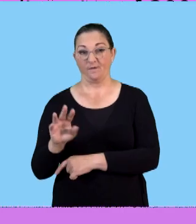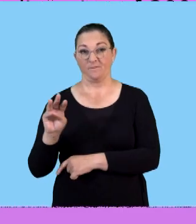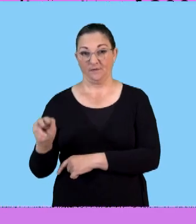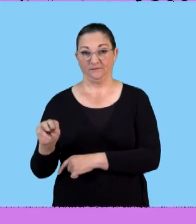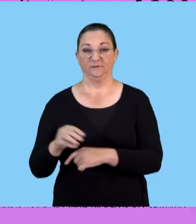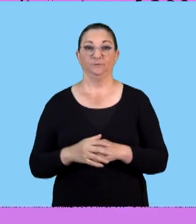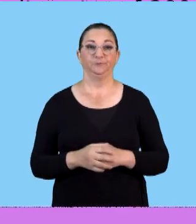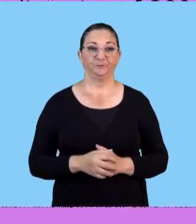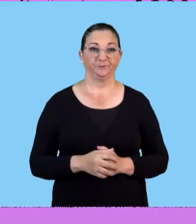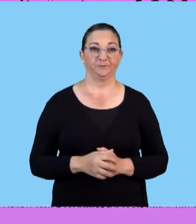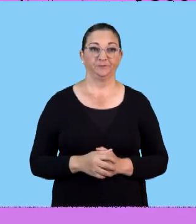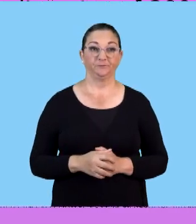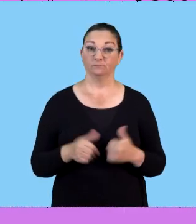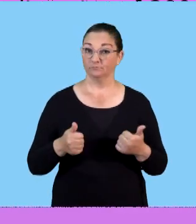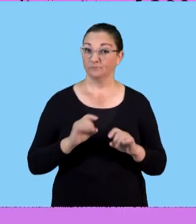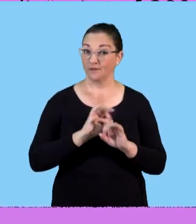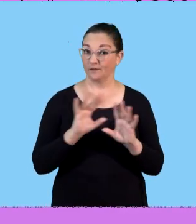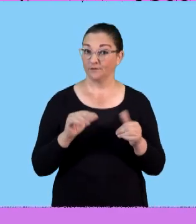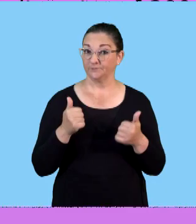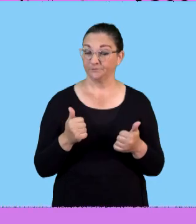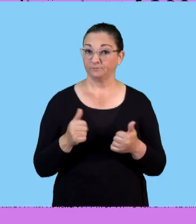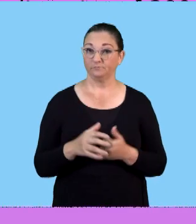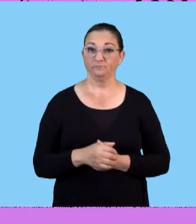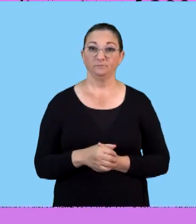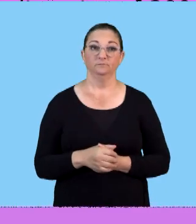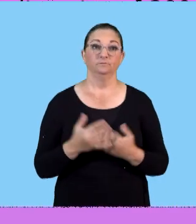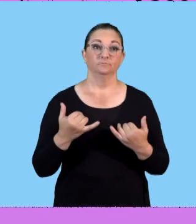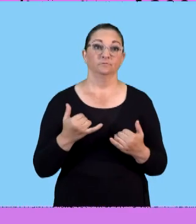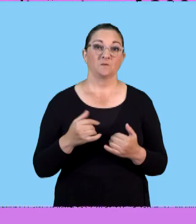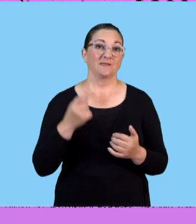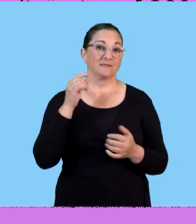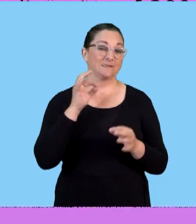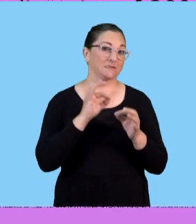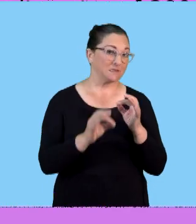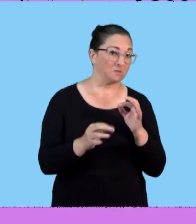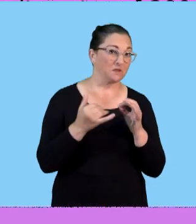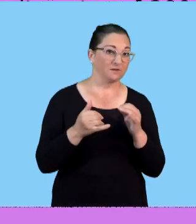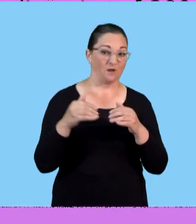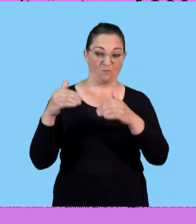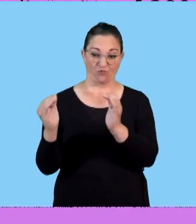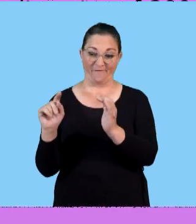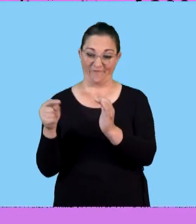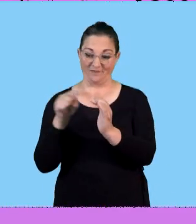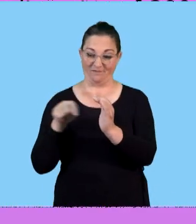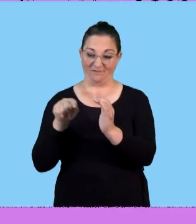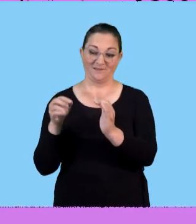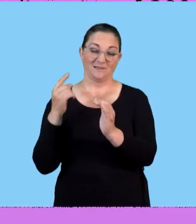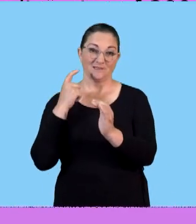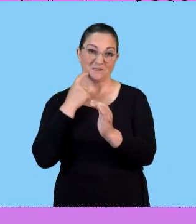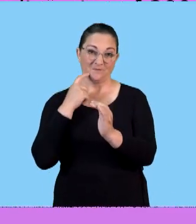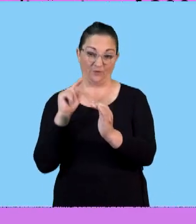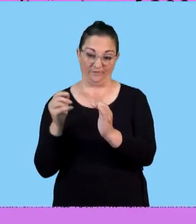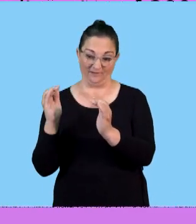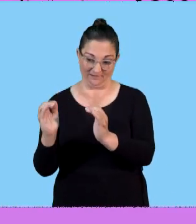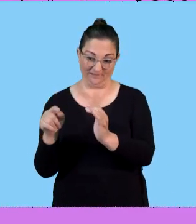4.5. And remember, it's all in meters. Guys, are we clear? You see what happened here? I simplify the values inside of the bracket first by saying